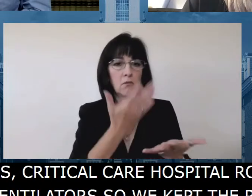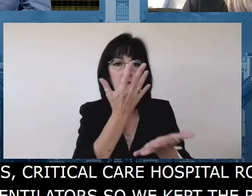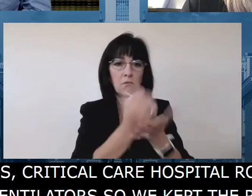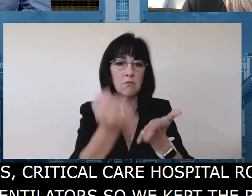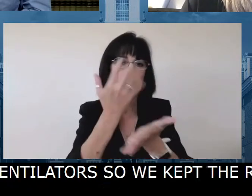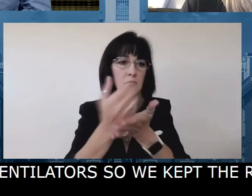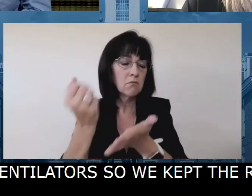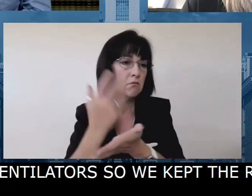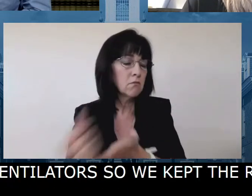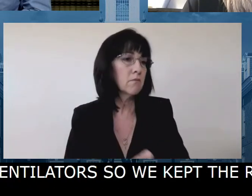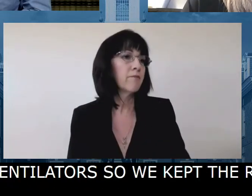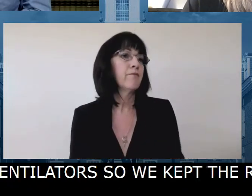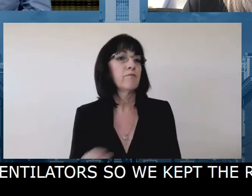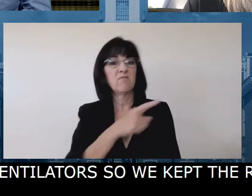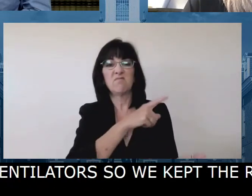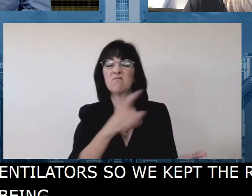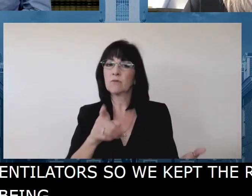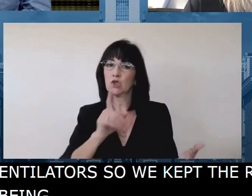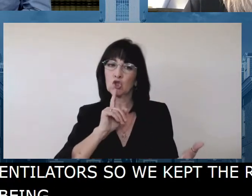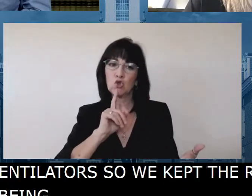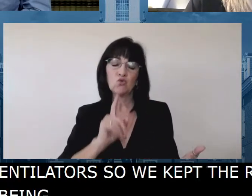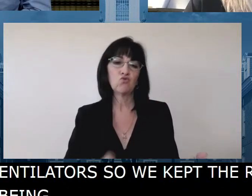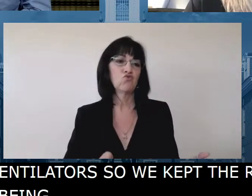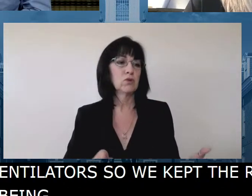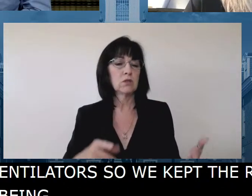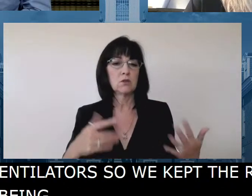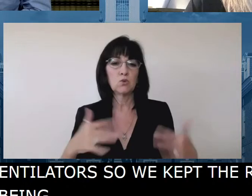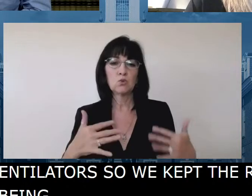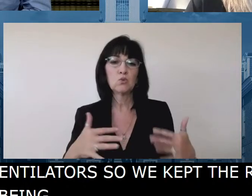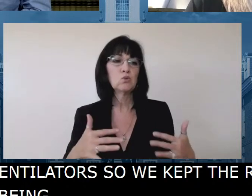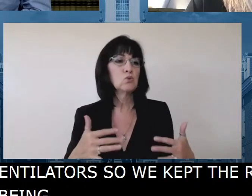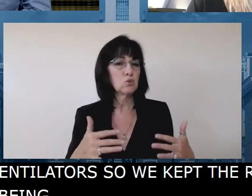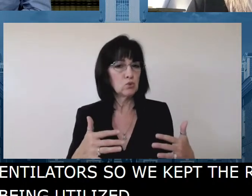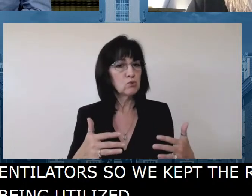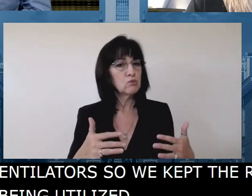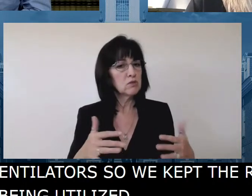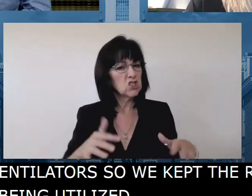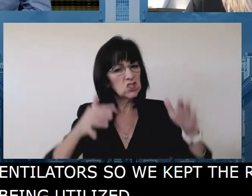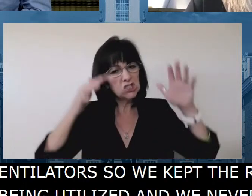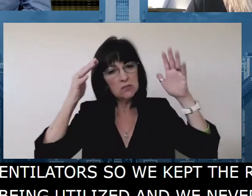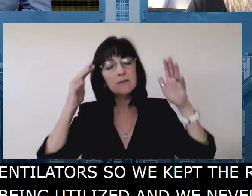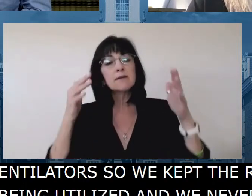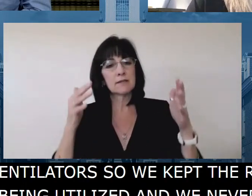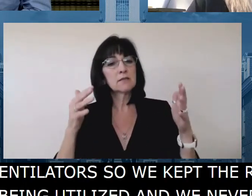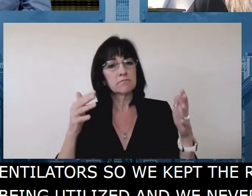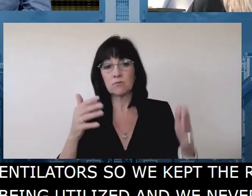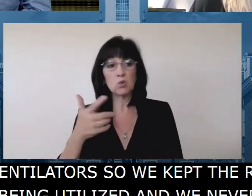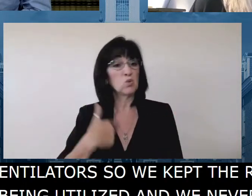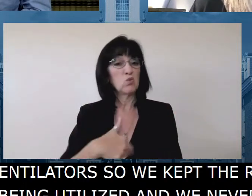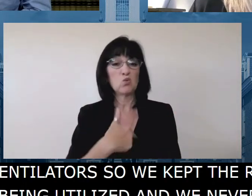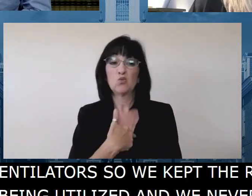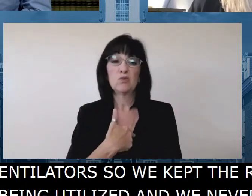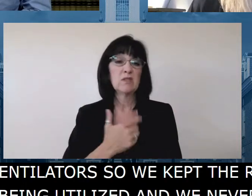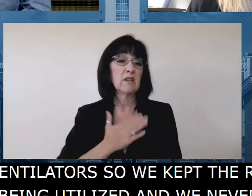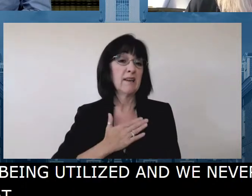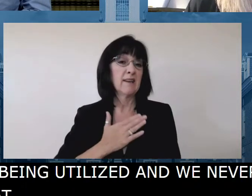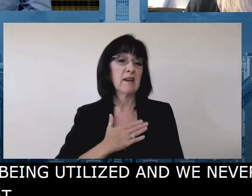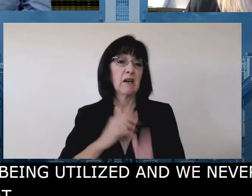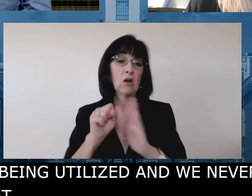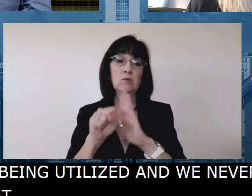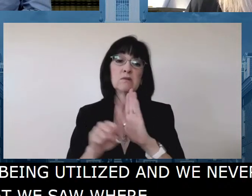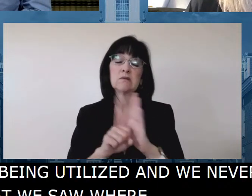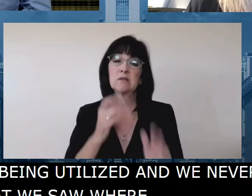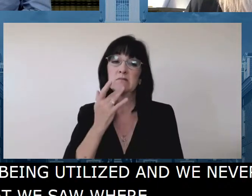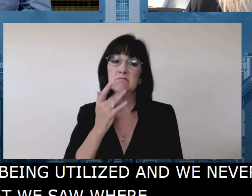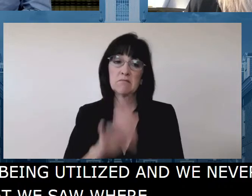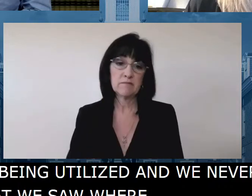being utilized, and we never, even in the winter surge that we saw, where hospitalization number